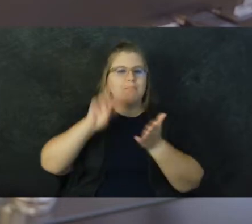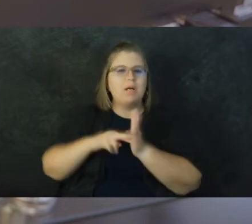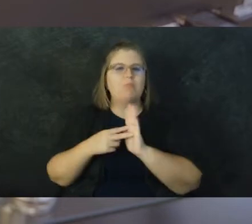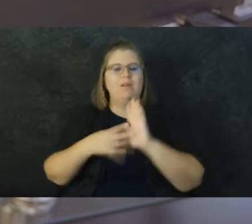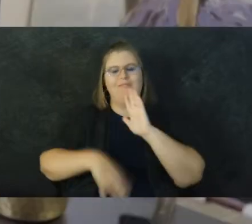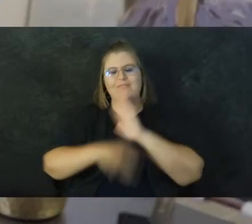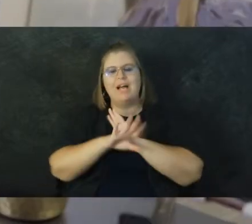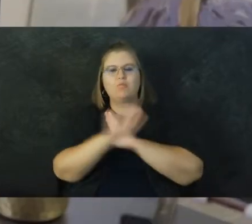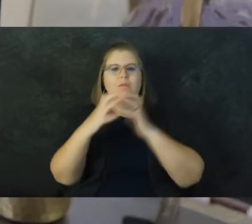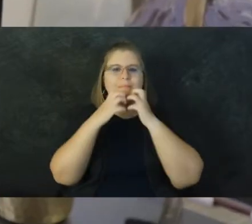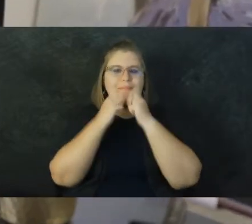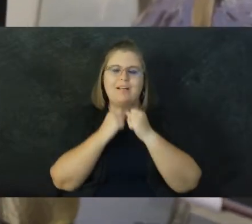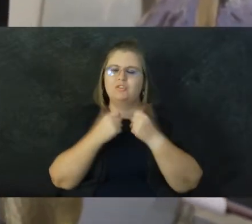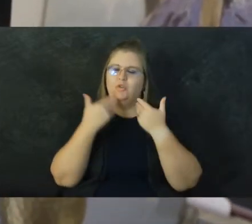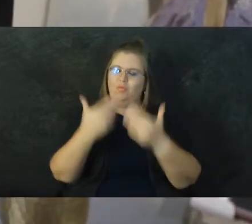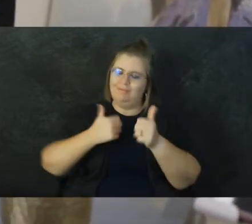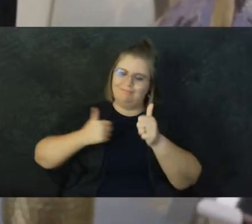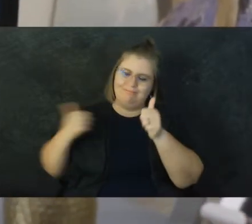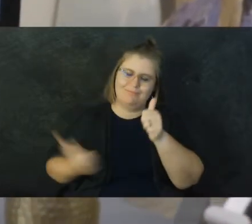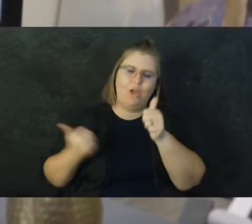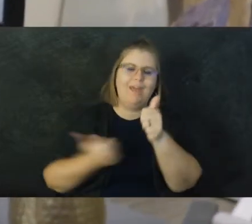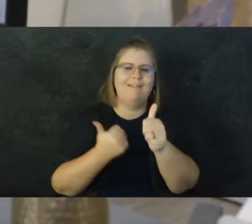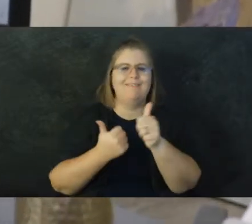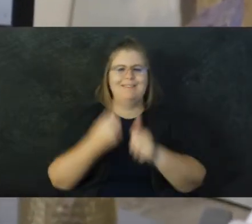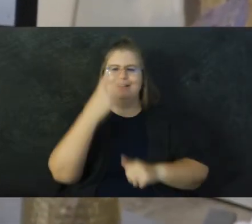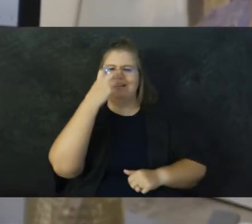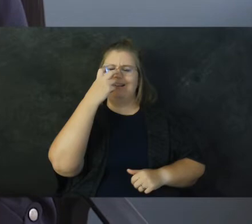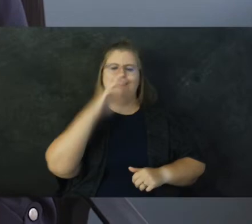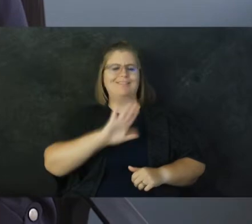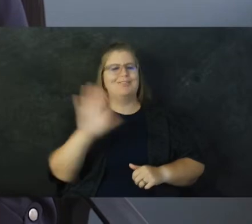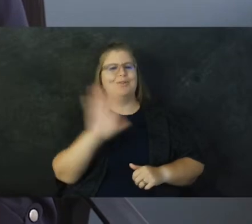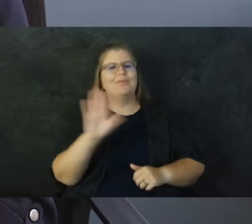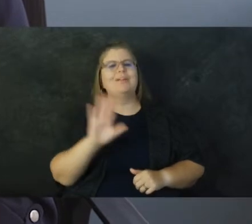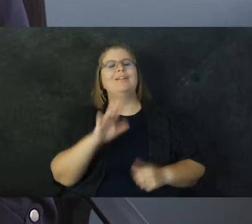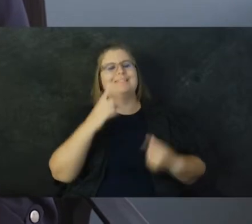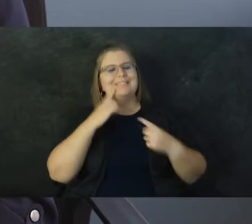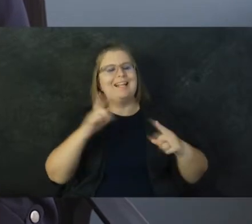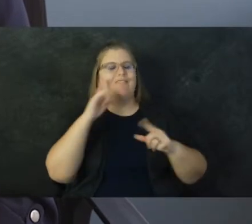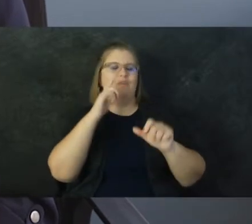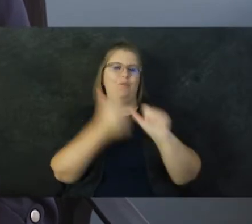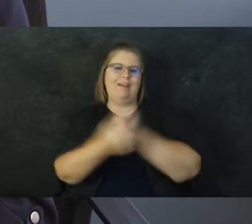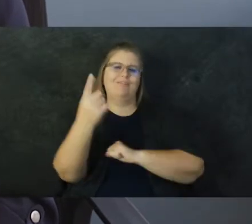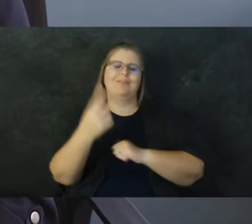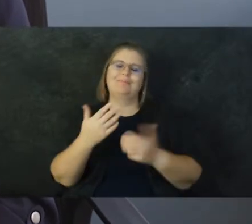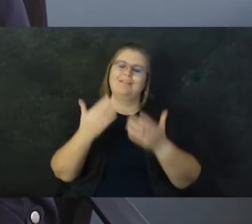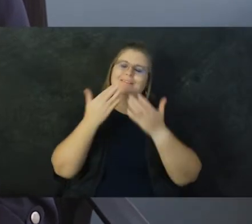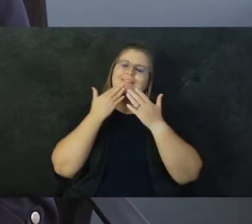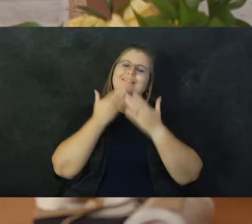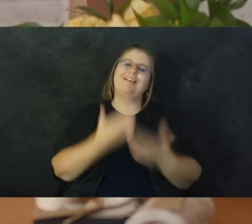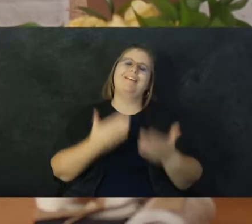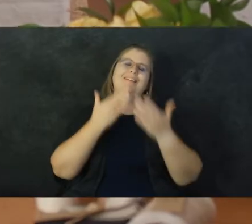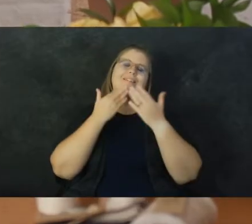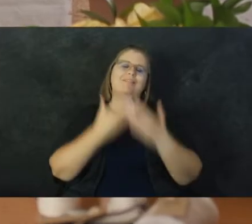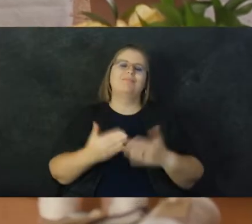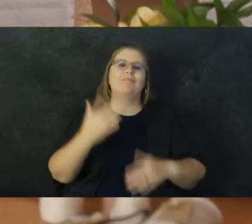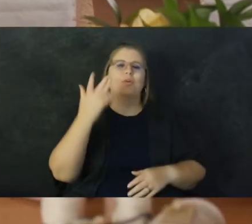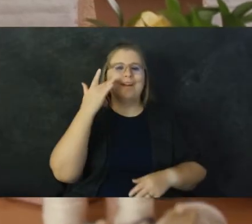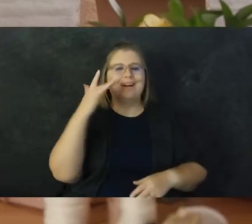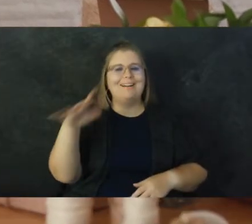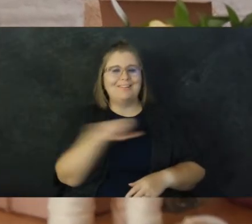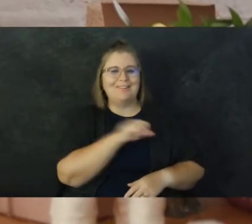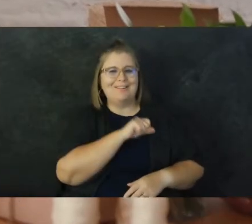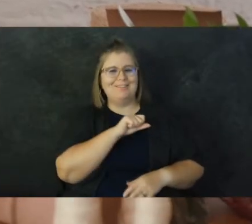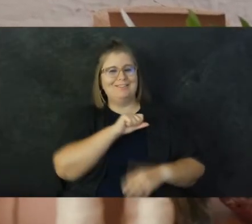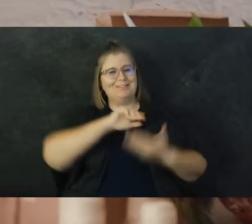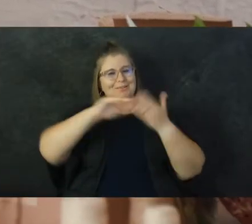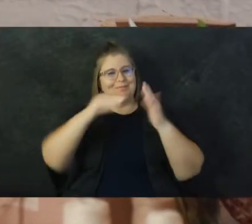purpose, find your passion, and chase it without looking back. Success is for everyone, and you can absolutely do it. Thank you from the bottom of my